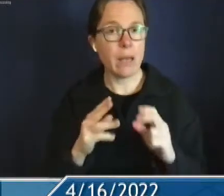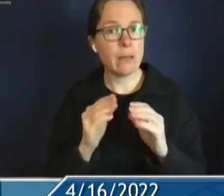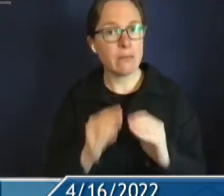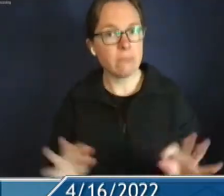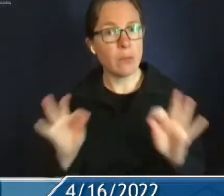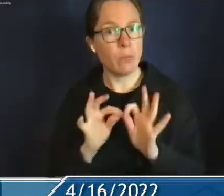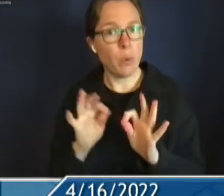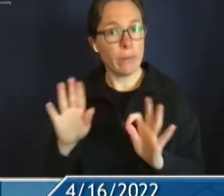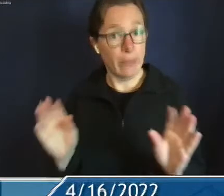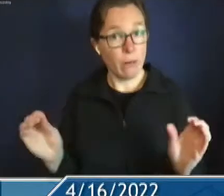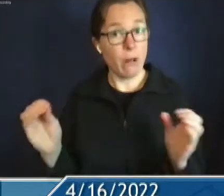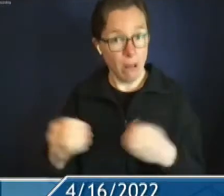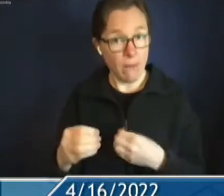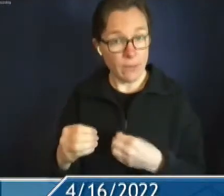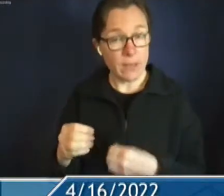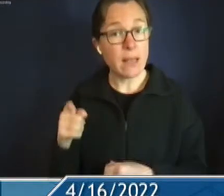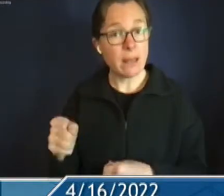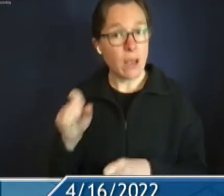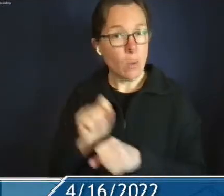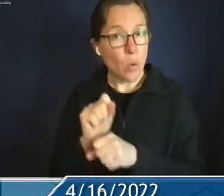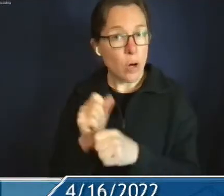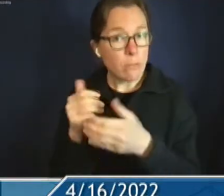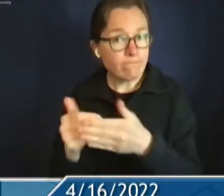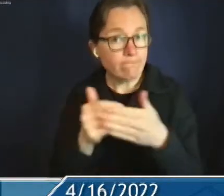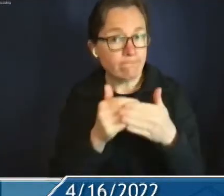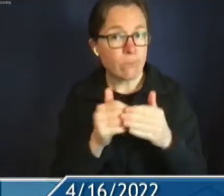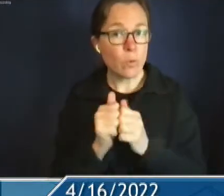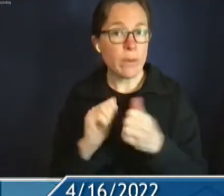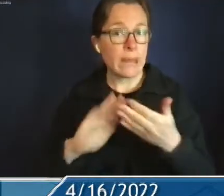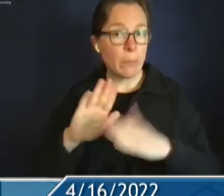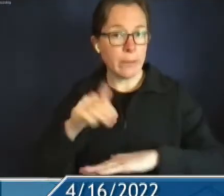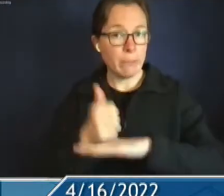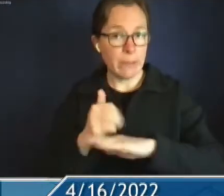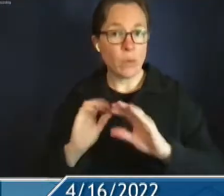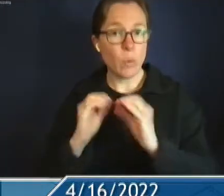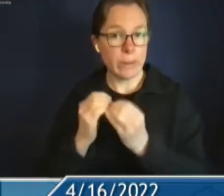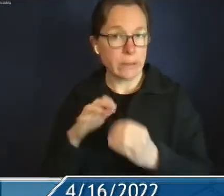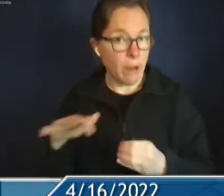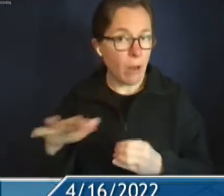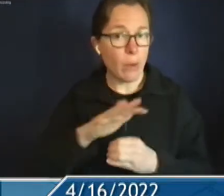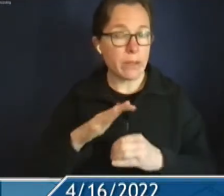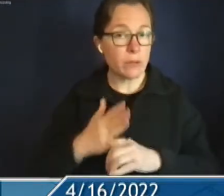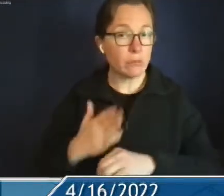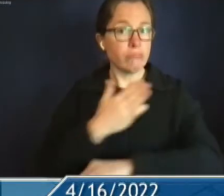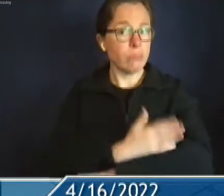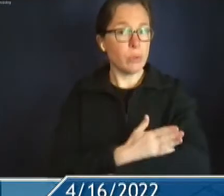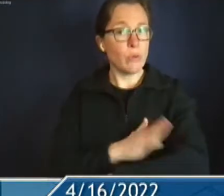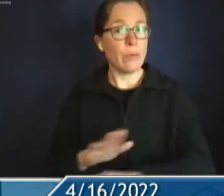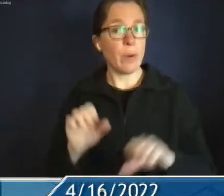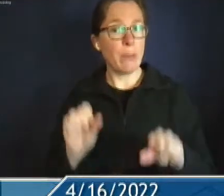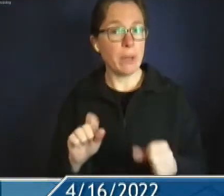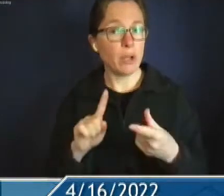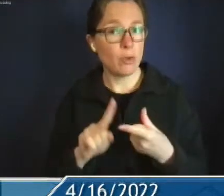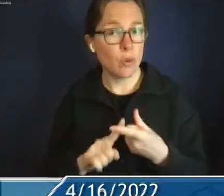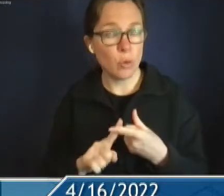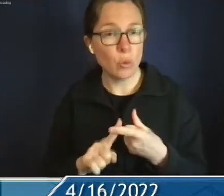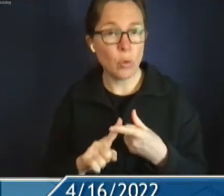Violence Prevention works closely with community-based organizations to increase their capacity for gun